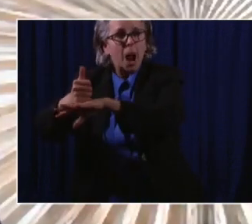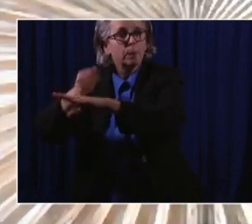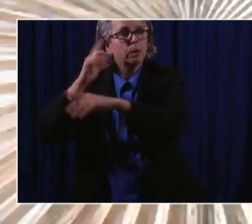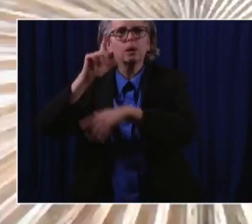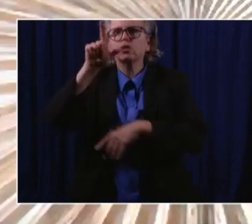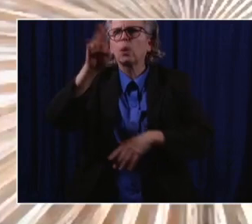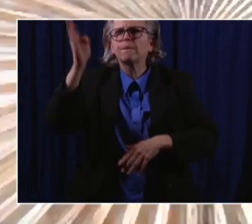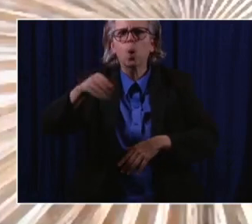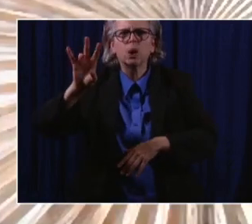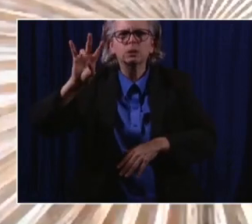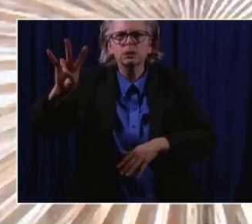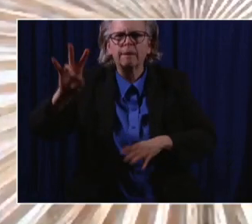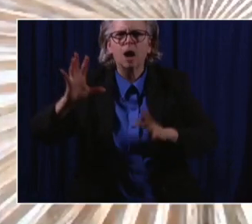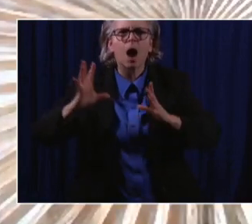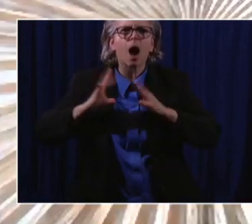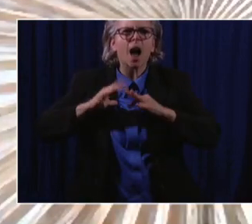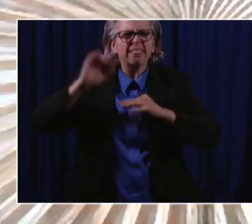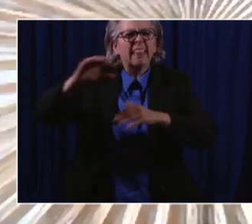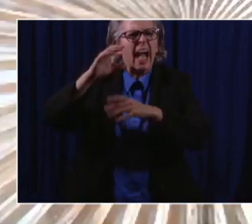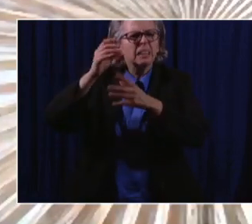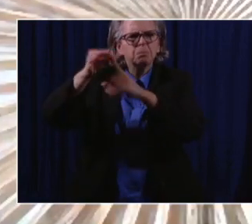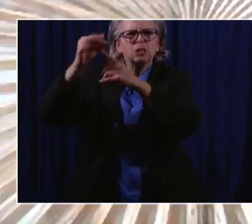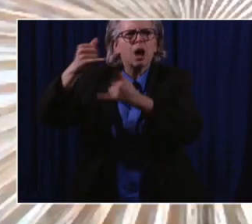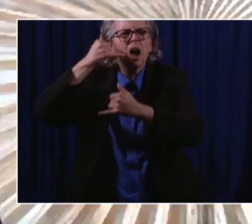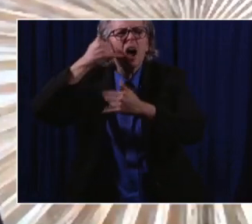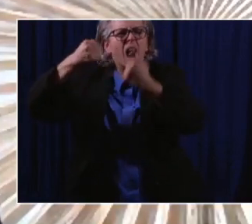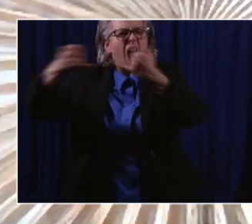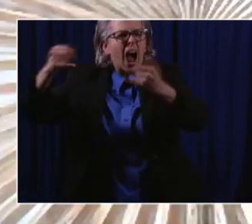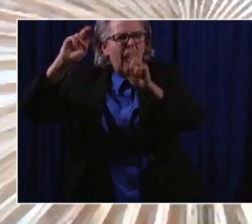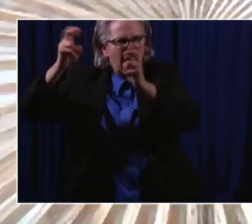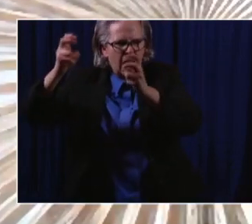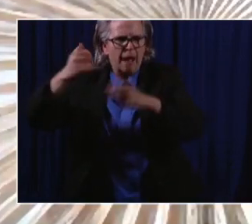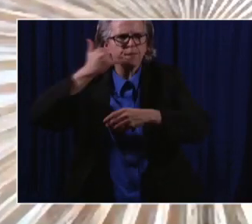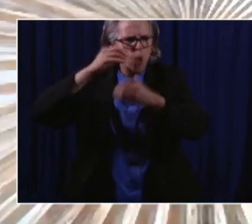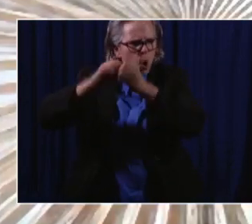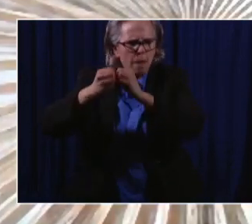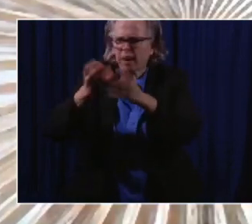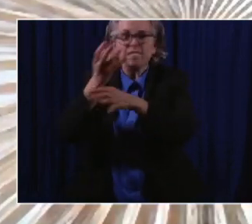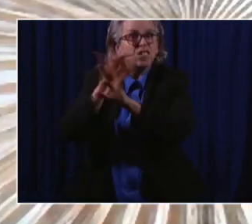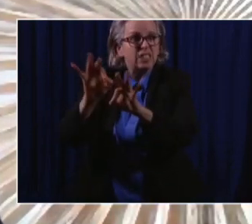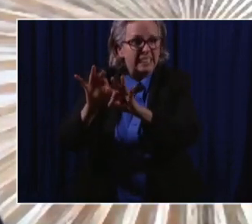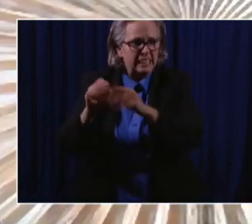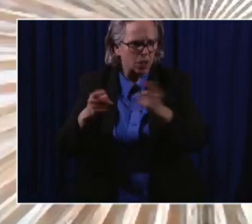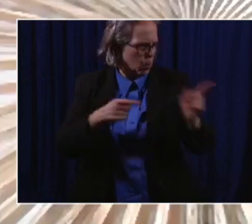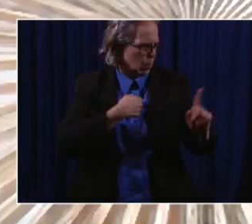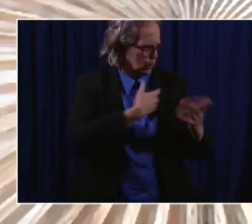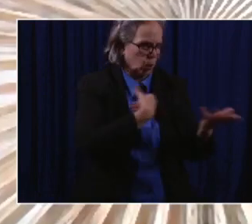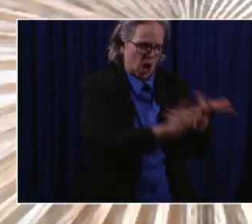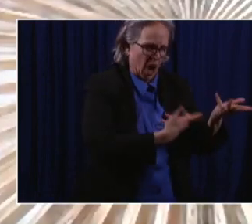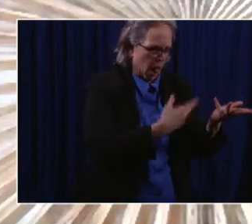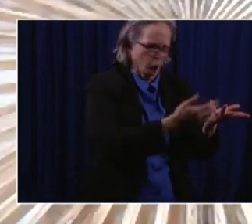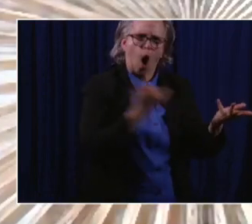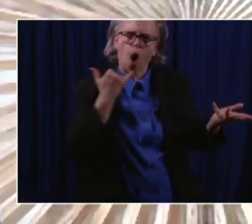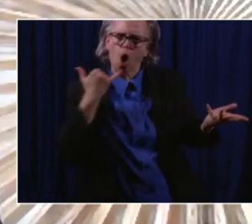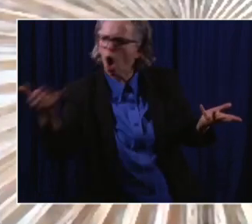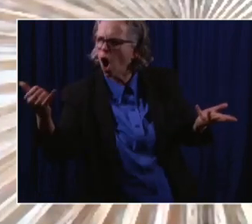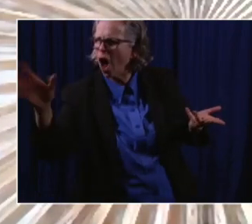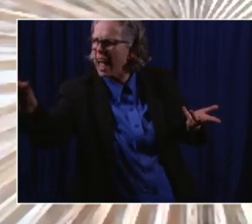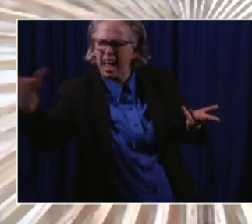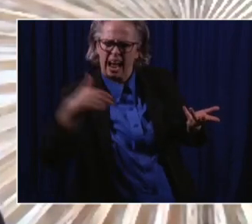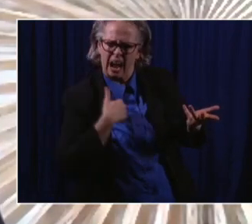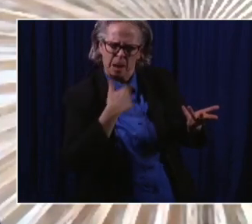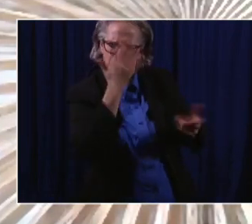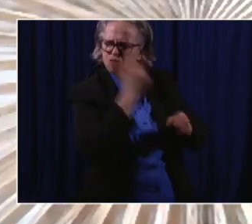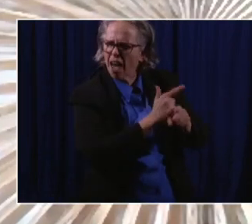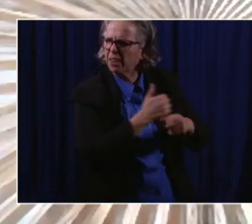hours a day. It's a toll-free call-in line. You can call and talk to somebody about what you're seeing,